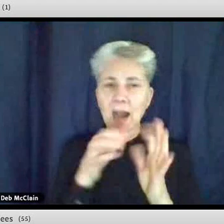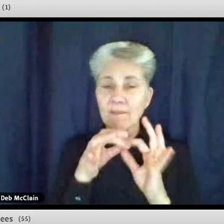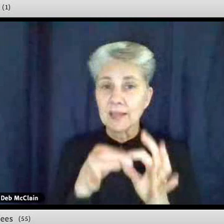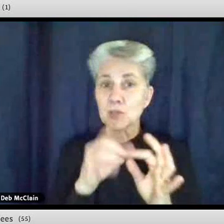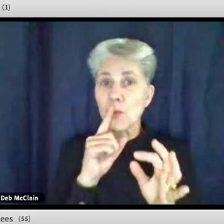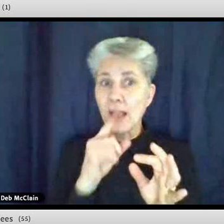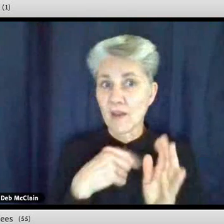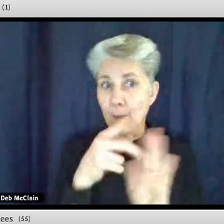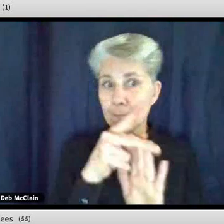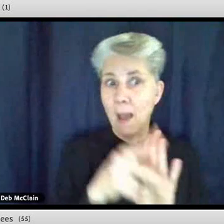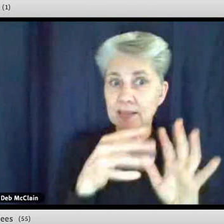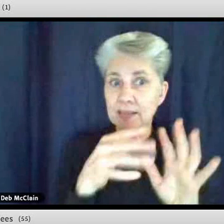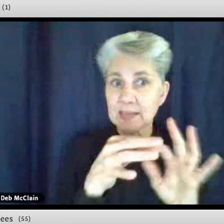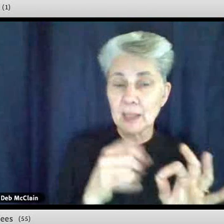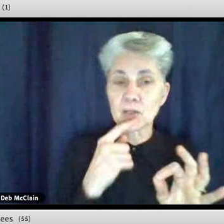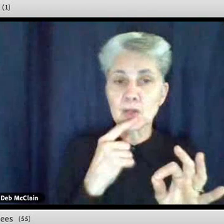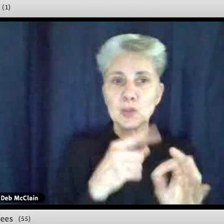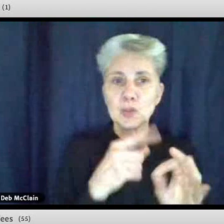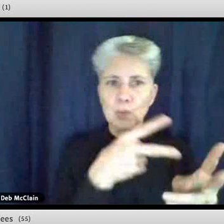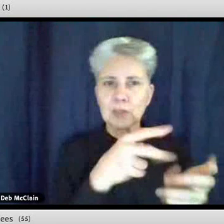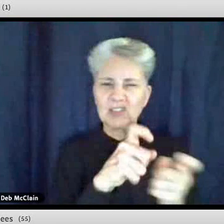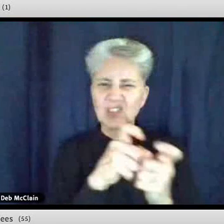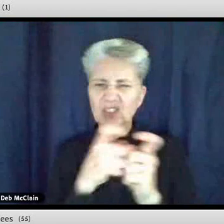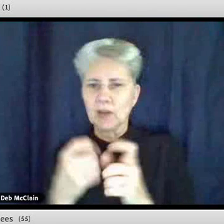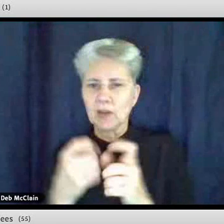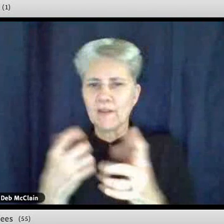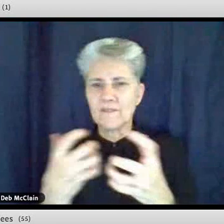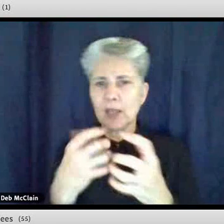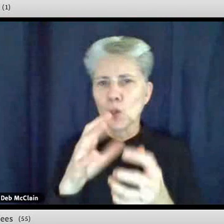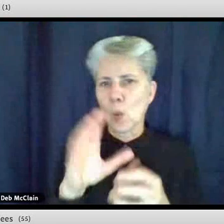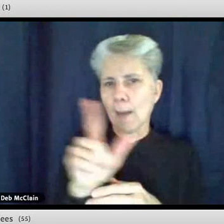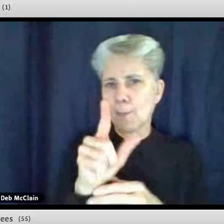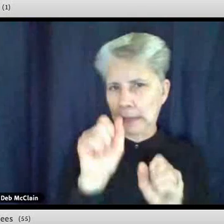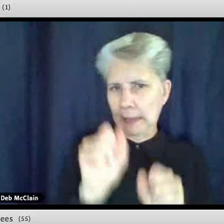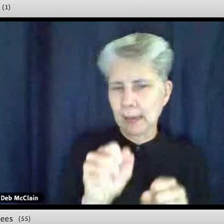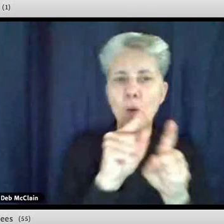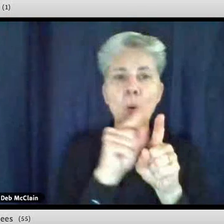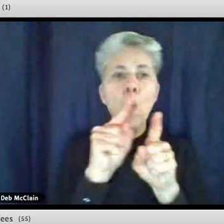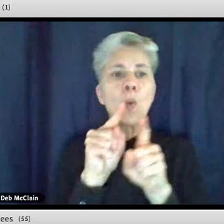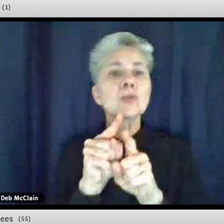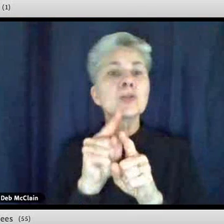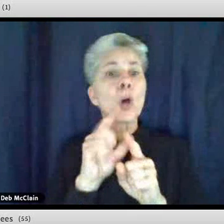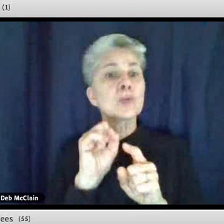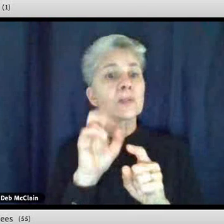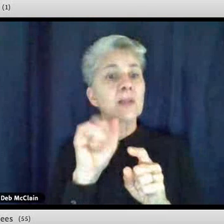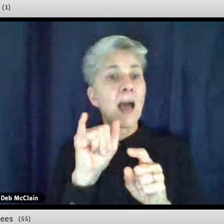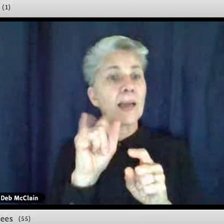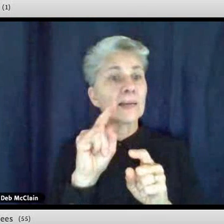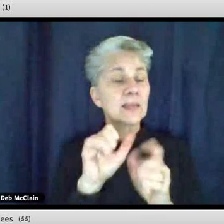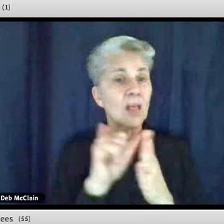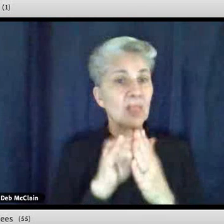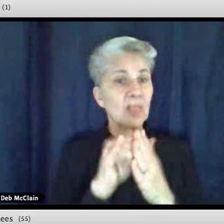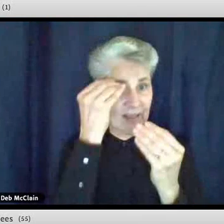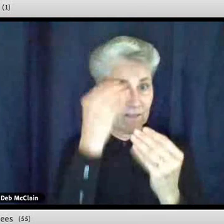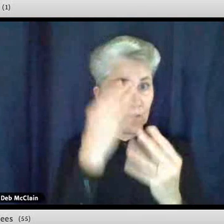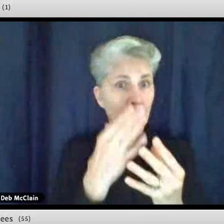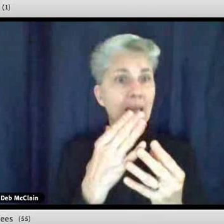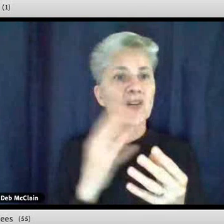a resiliency guidebook. Some of these things that I link to actually have policy statements that you can kind of tailor to your